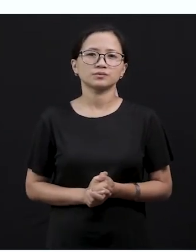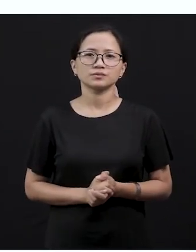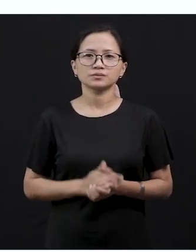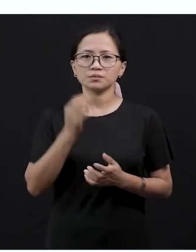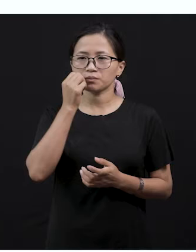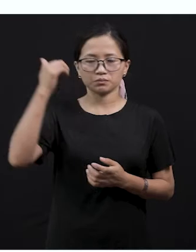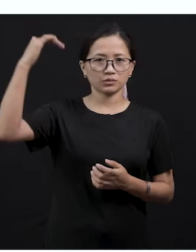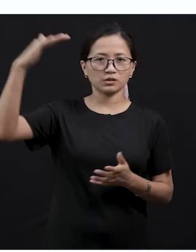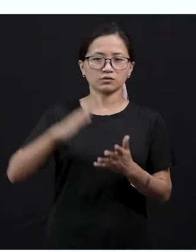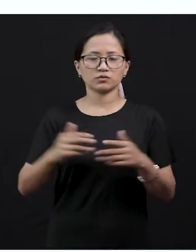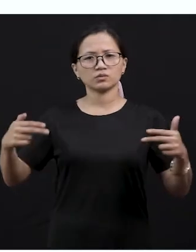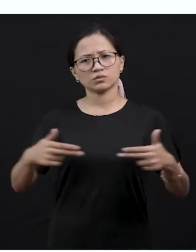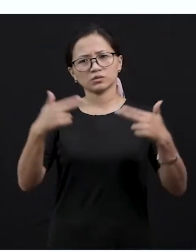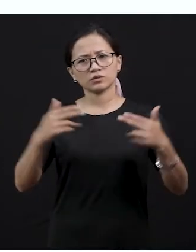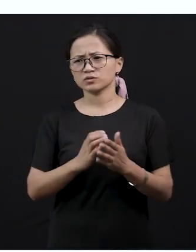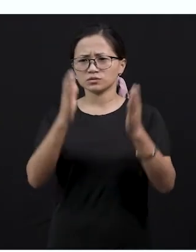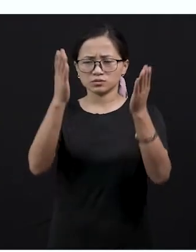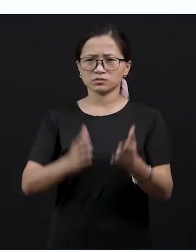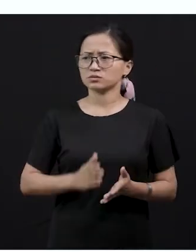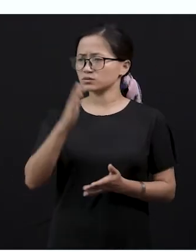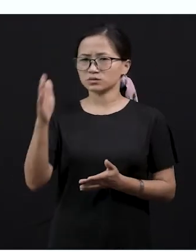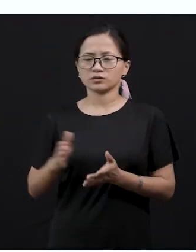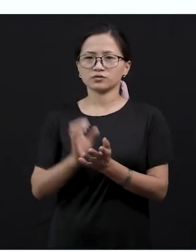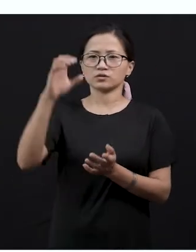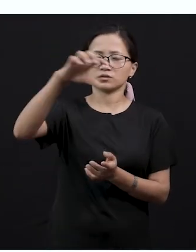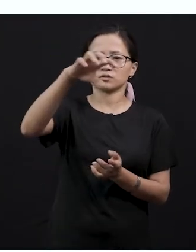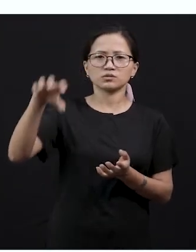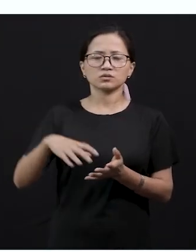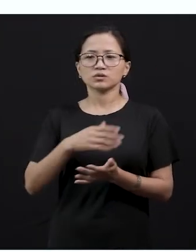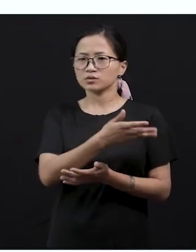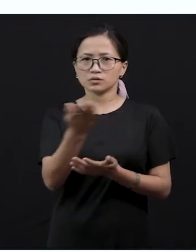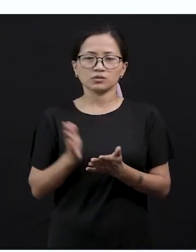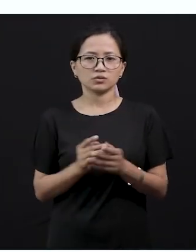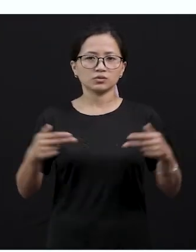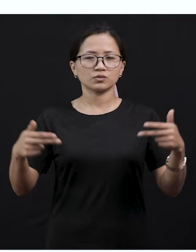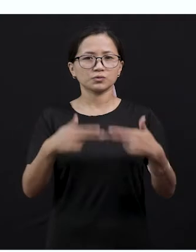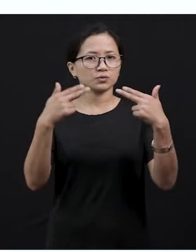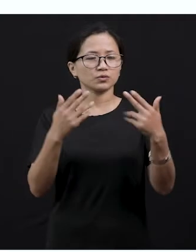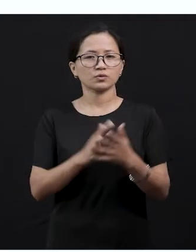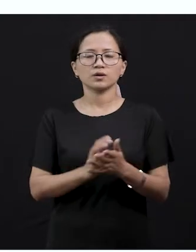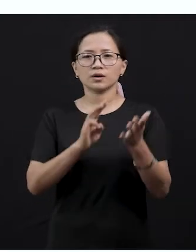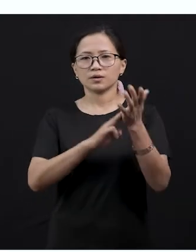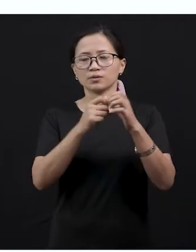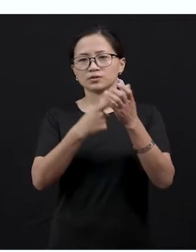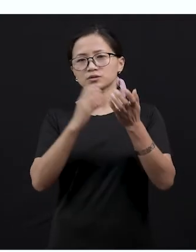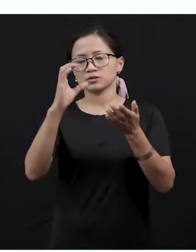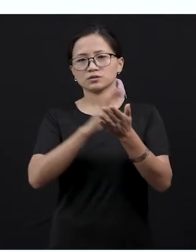war, right? They are on the other side of the country. They are at war. And on the other side is the March family.